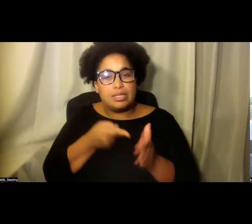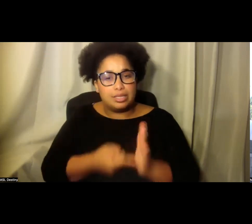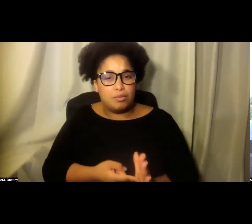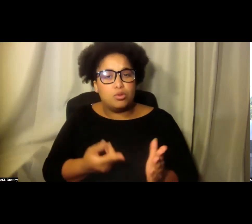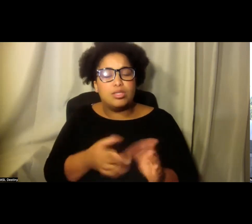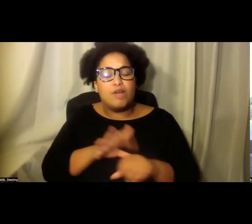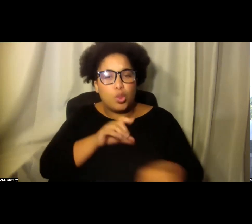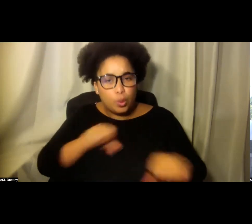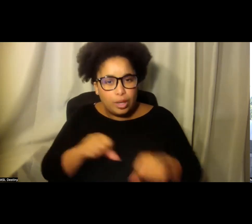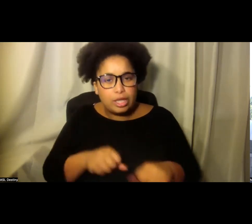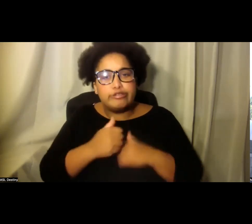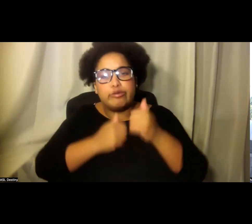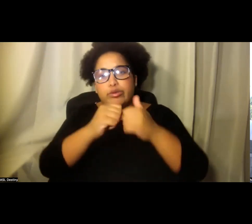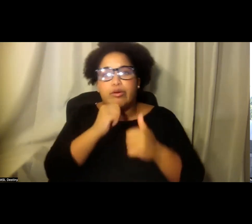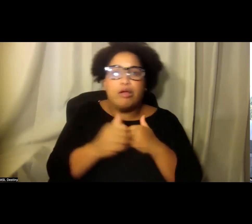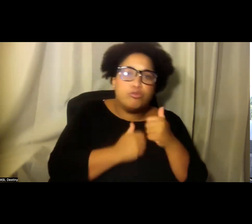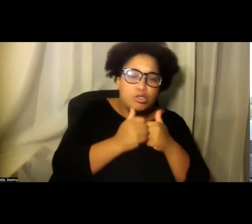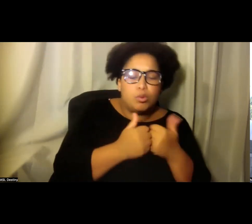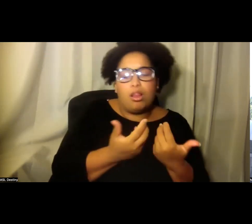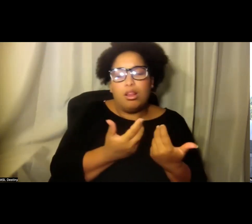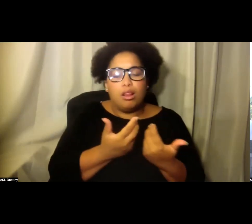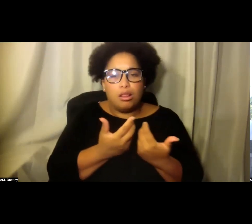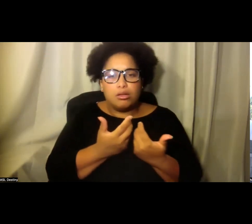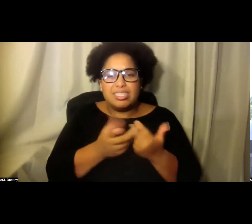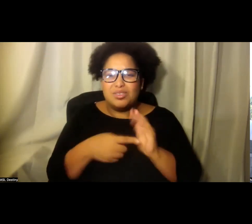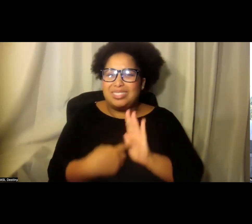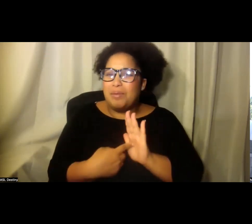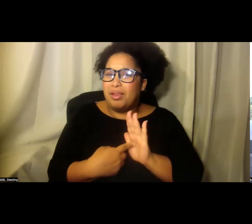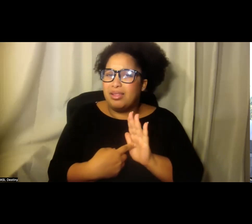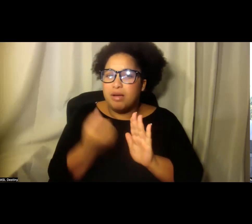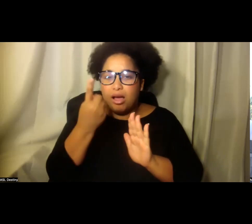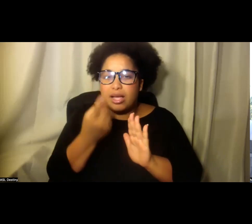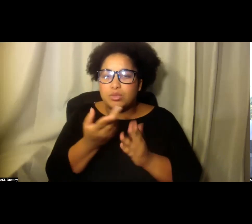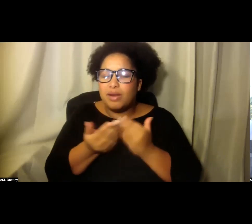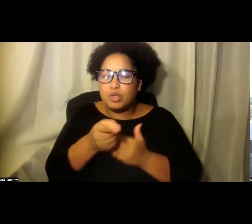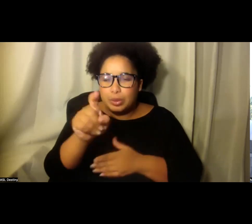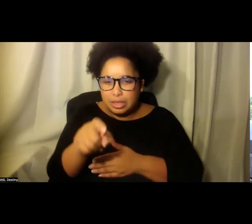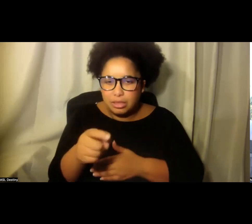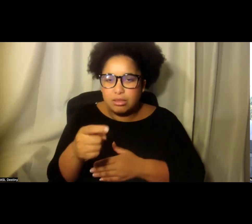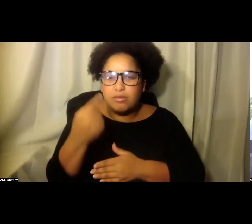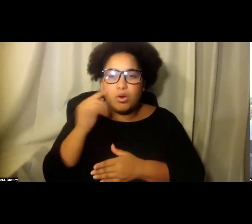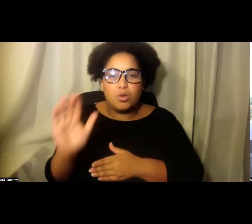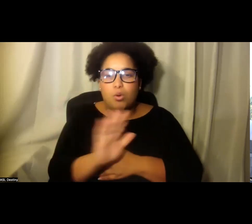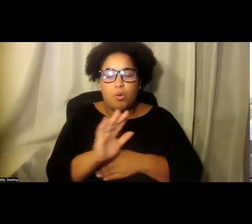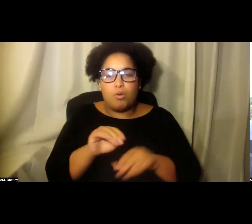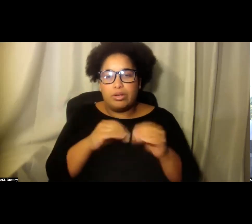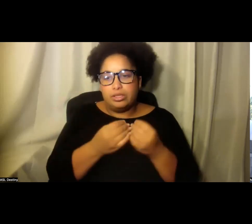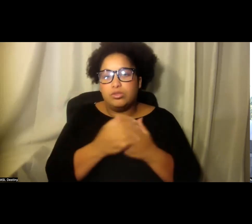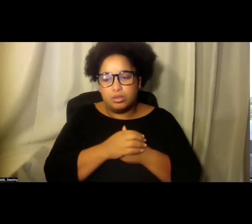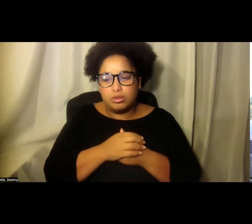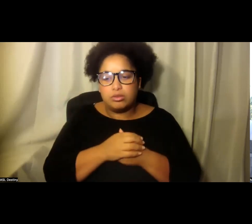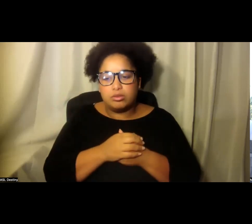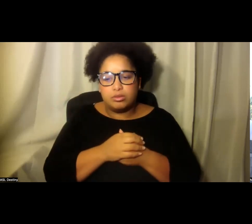at earthquakes and structural and non-structural as examples, but it's whatever you need for your organization. So